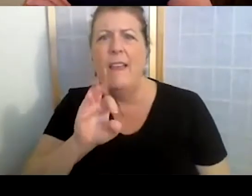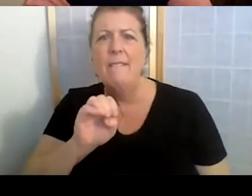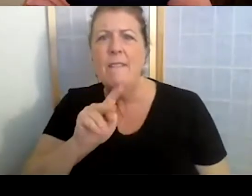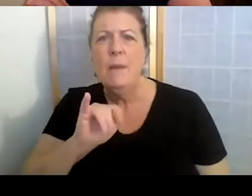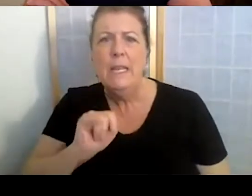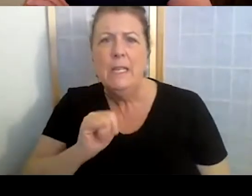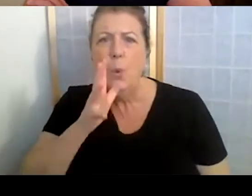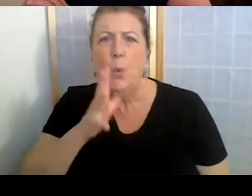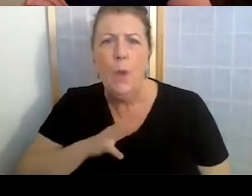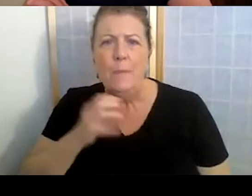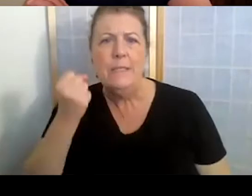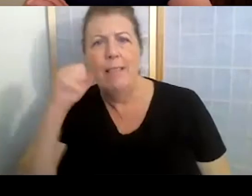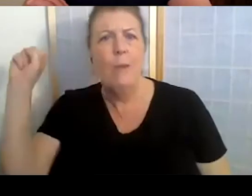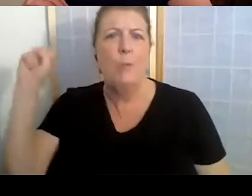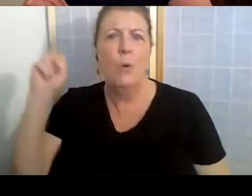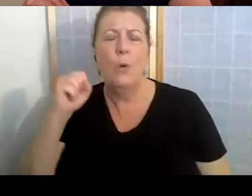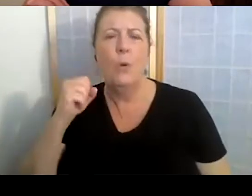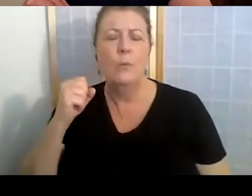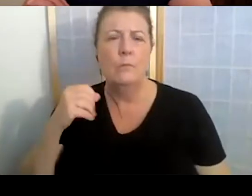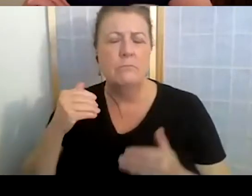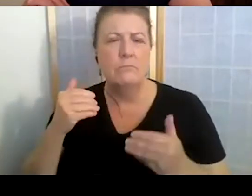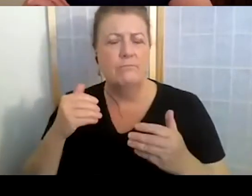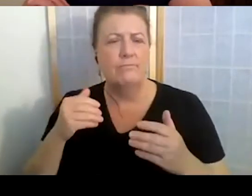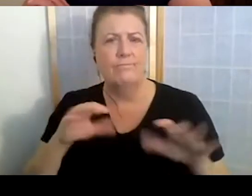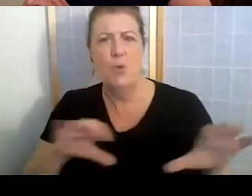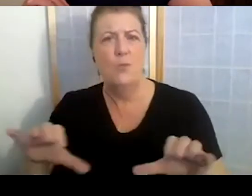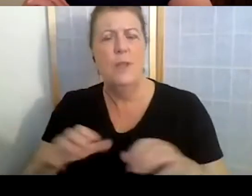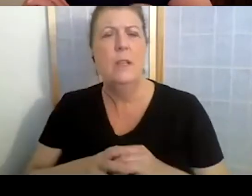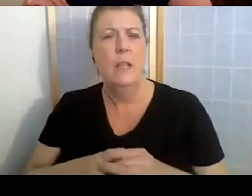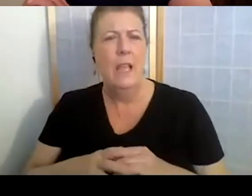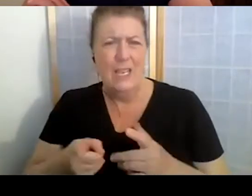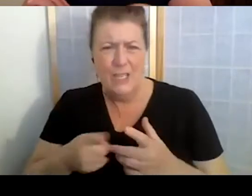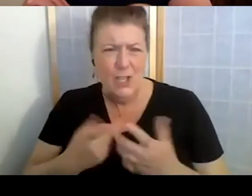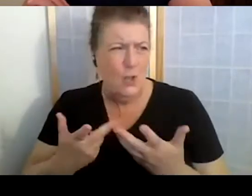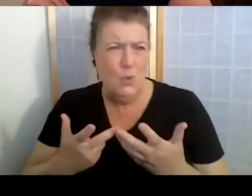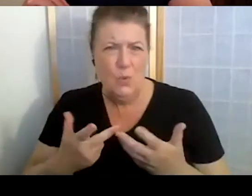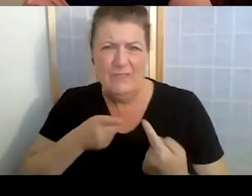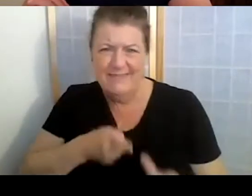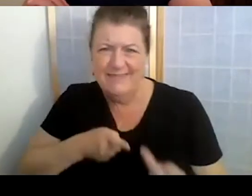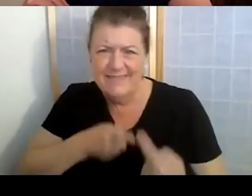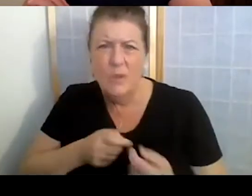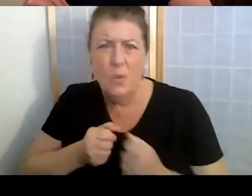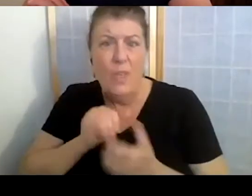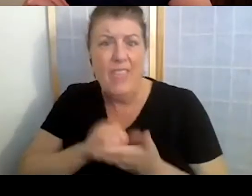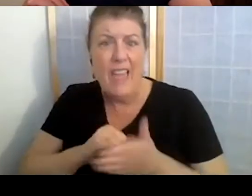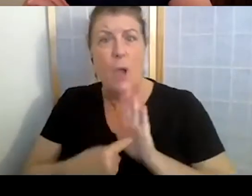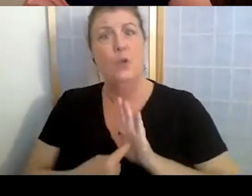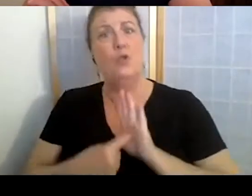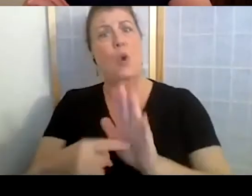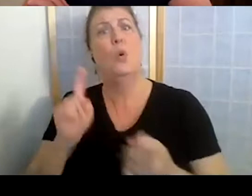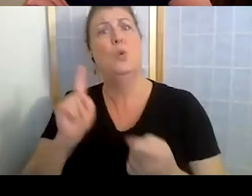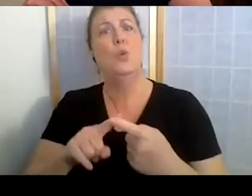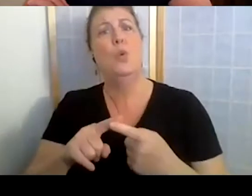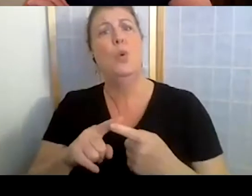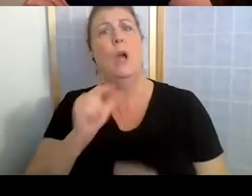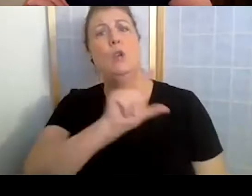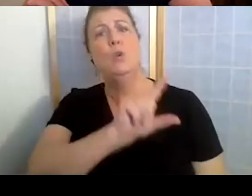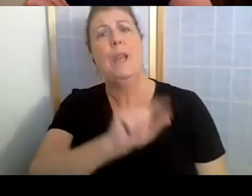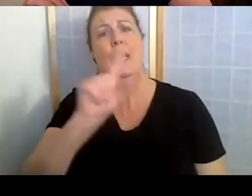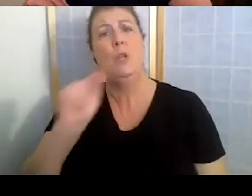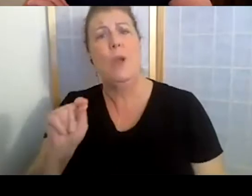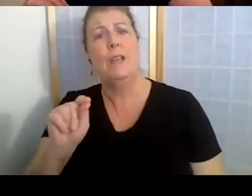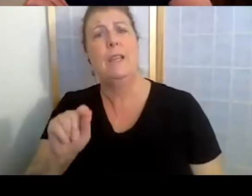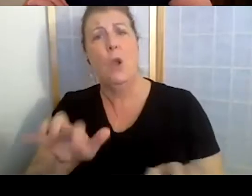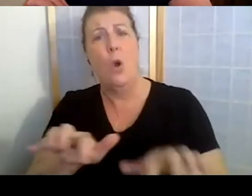guys ever wrestle with how to bring that to a 2020 audience, and to what extent that might chafe with the current movement,